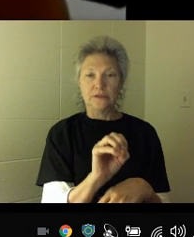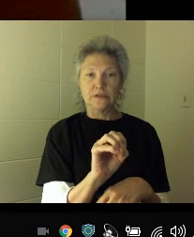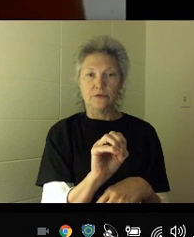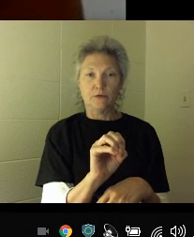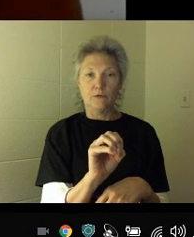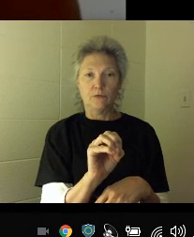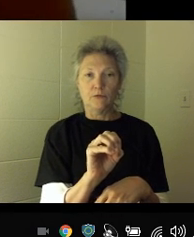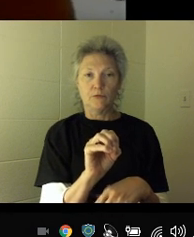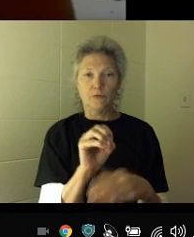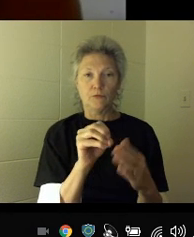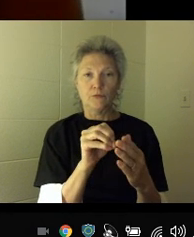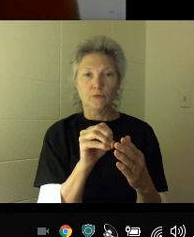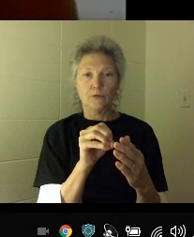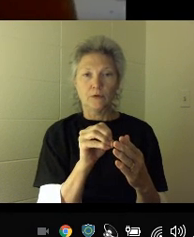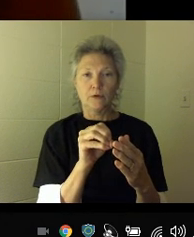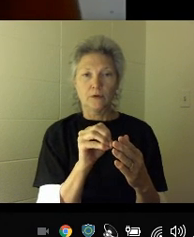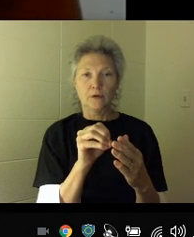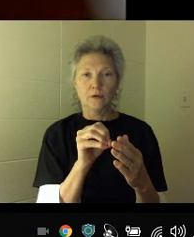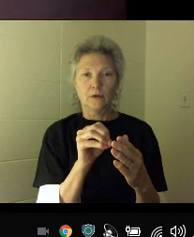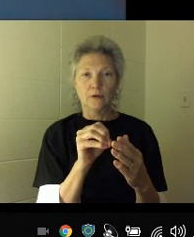put 4 here.